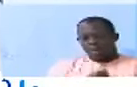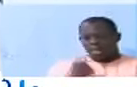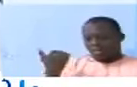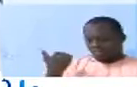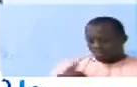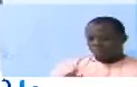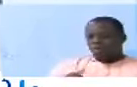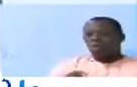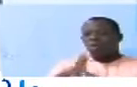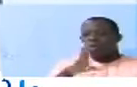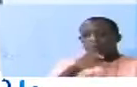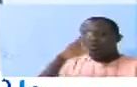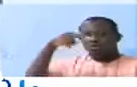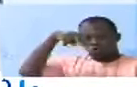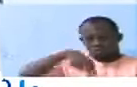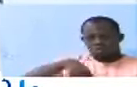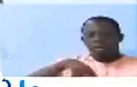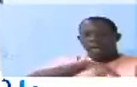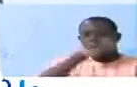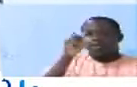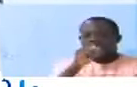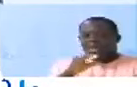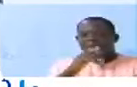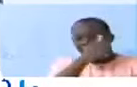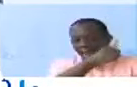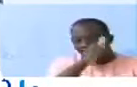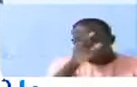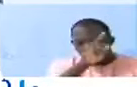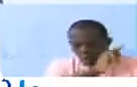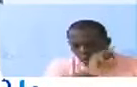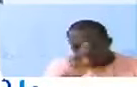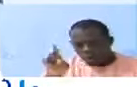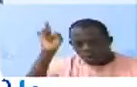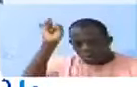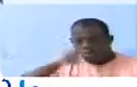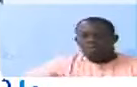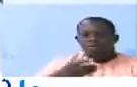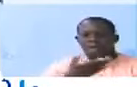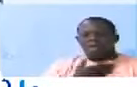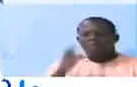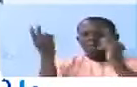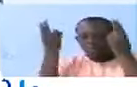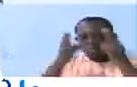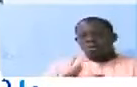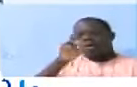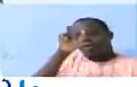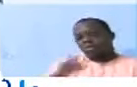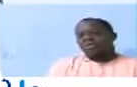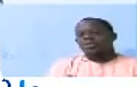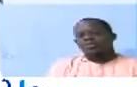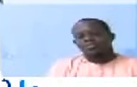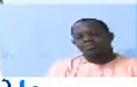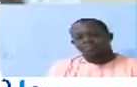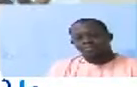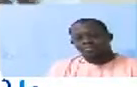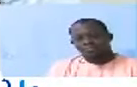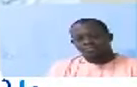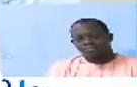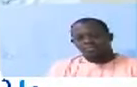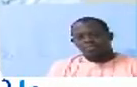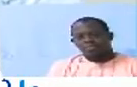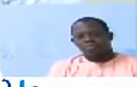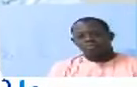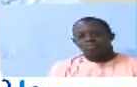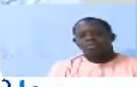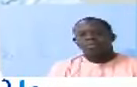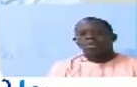they stood and said every one of us should acquire the services of a lawyer. And this case, did it go ahead?